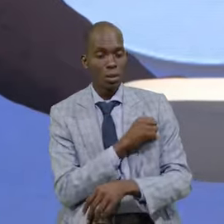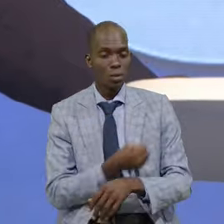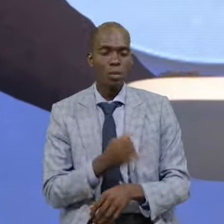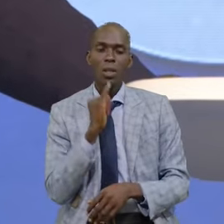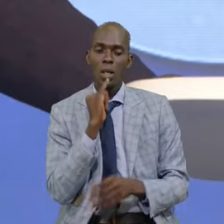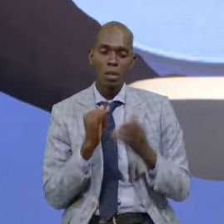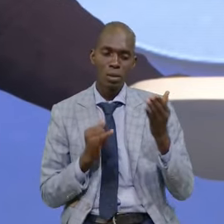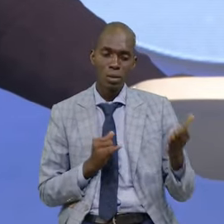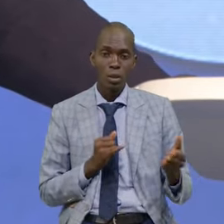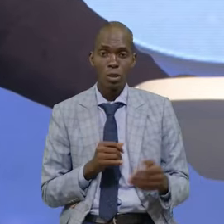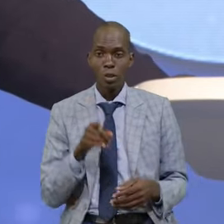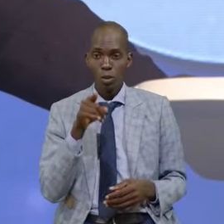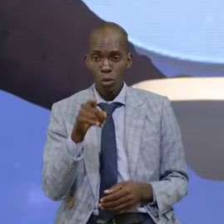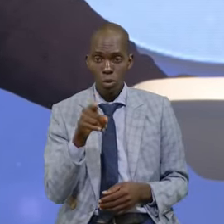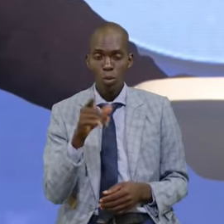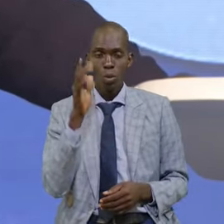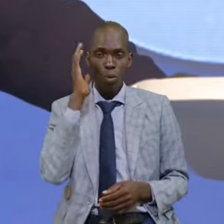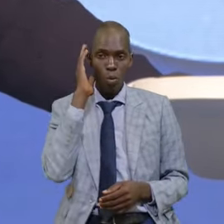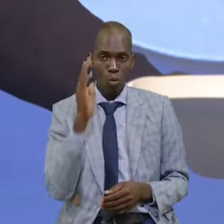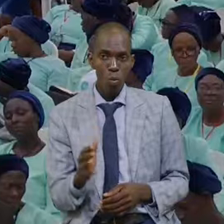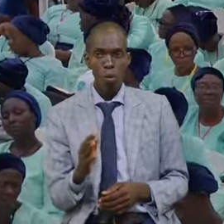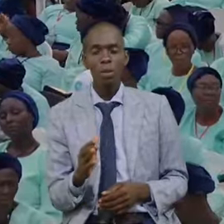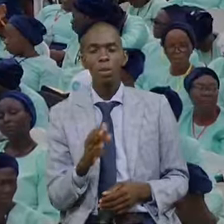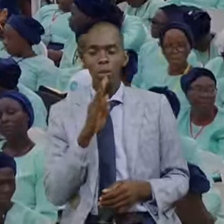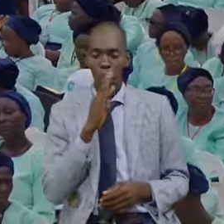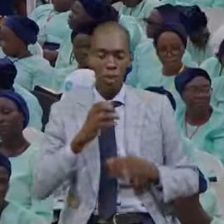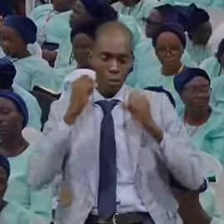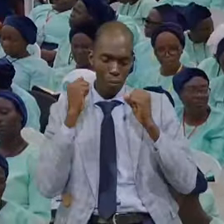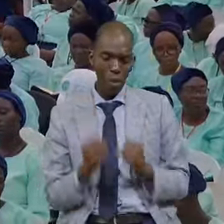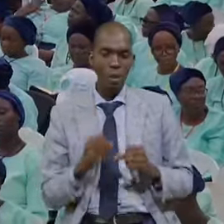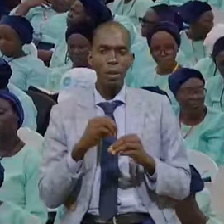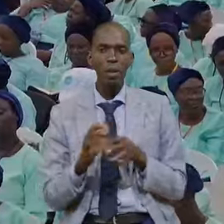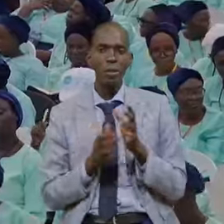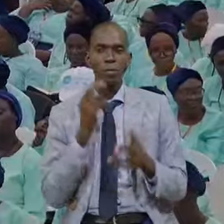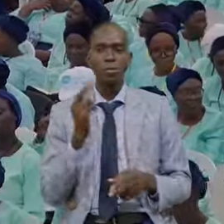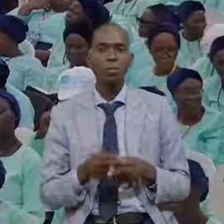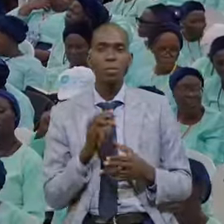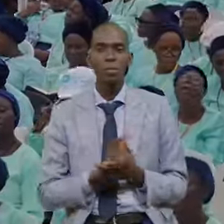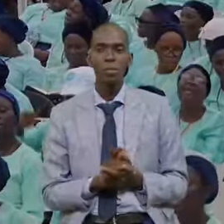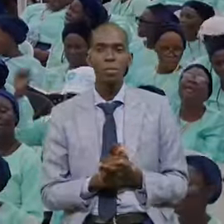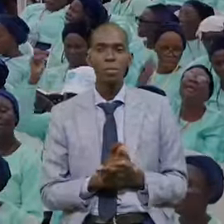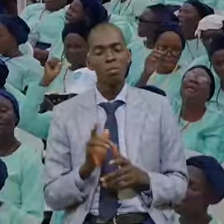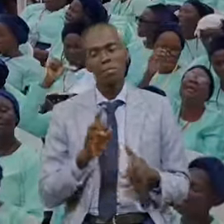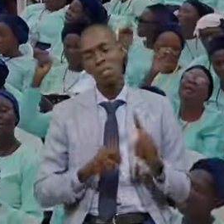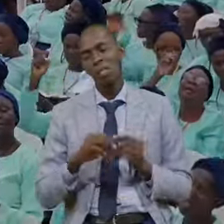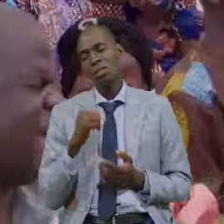You will be strong. Amen.